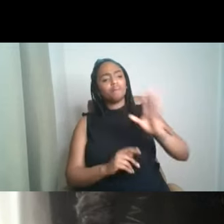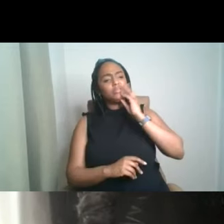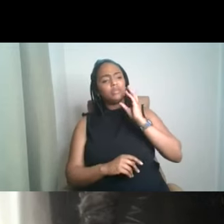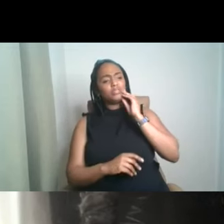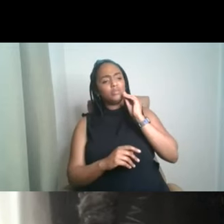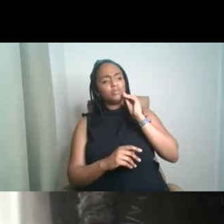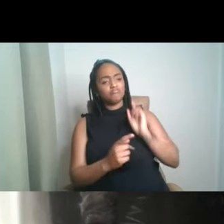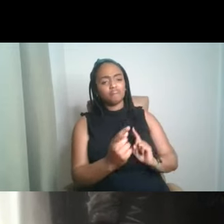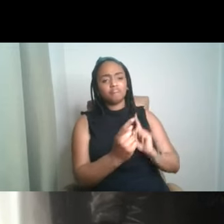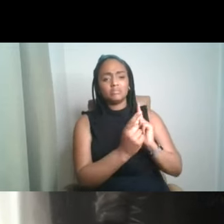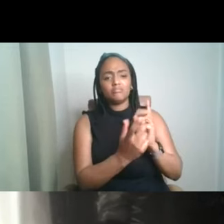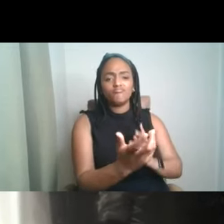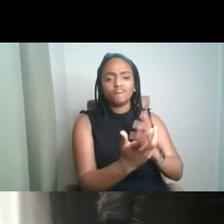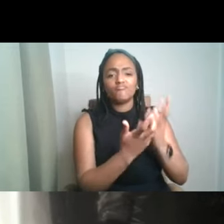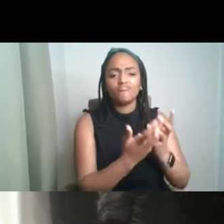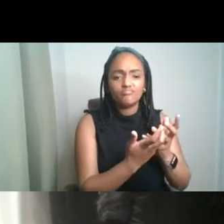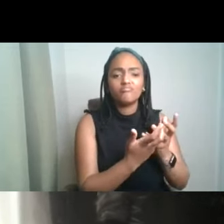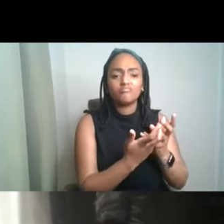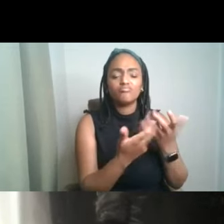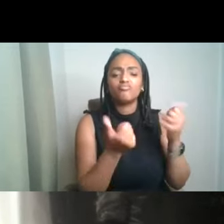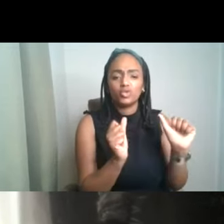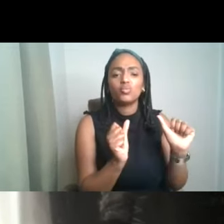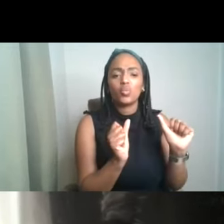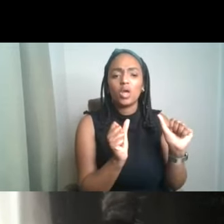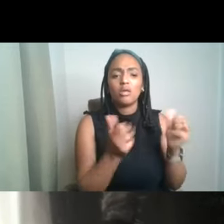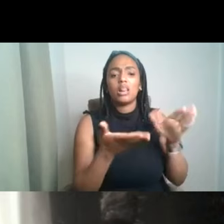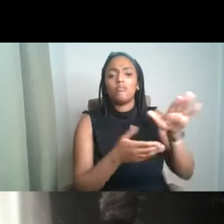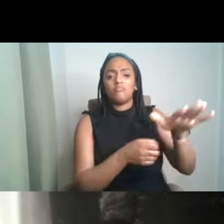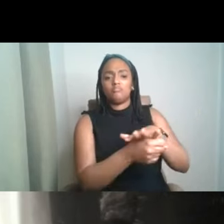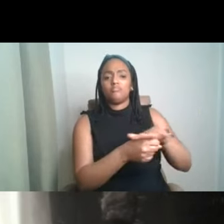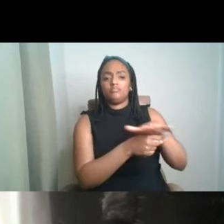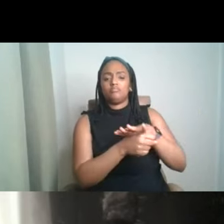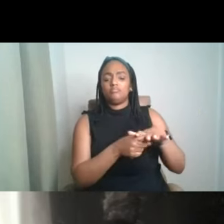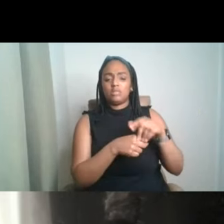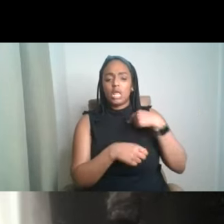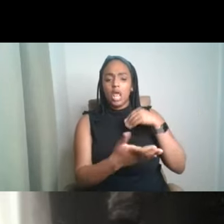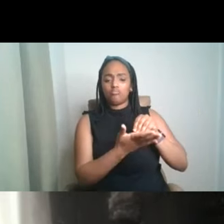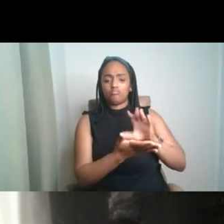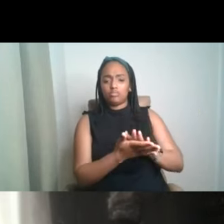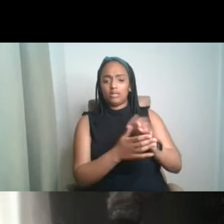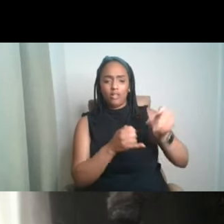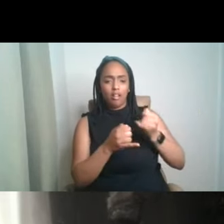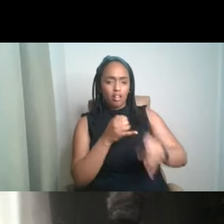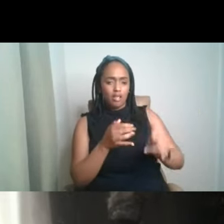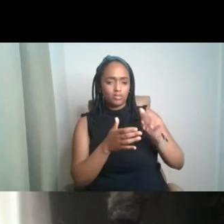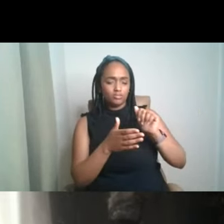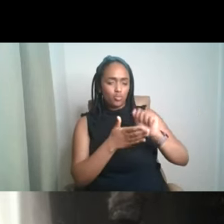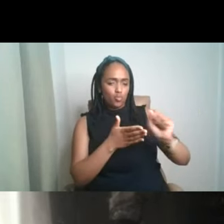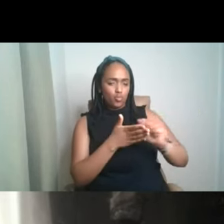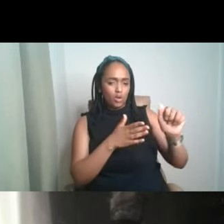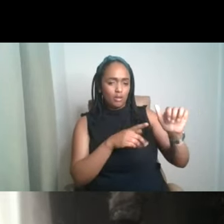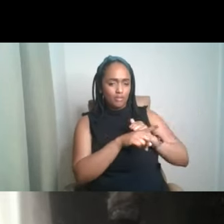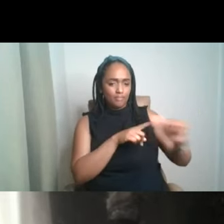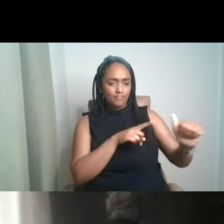also, one of the things I wrote down for that last prompt is, it doesn't really connect with me, but